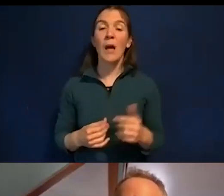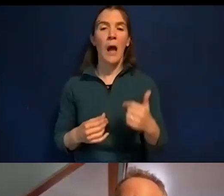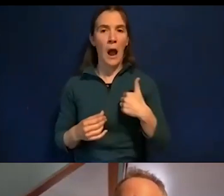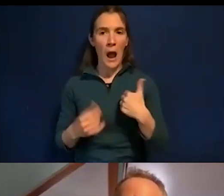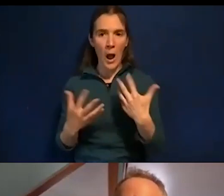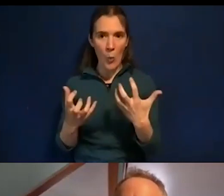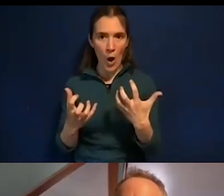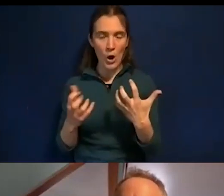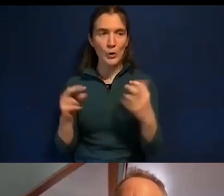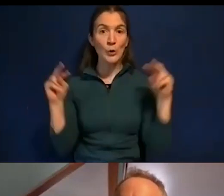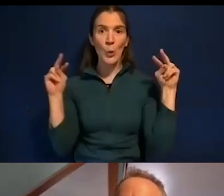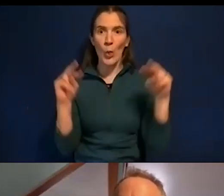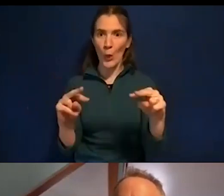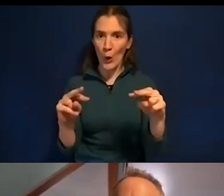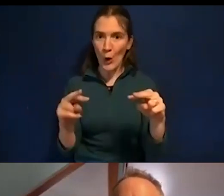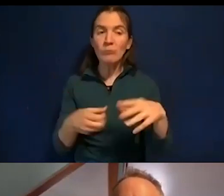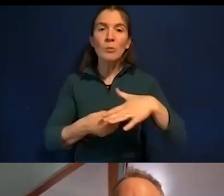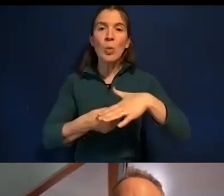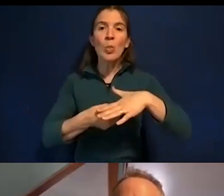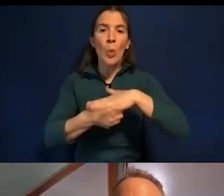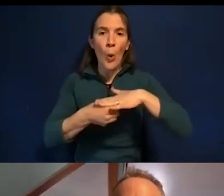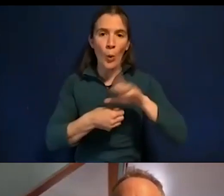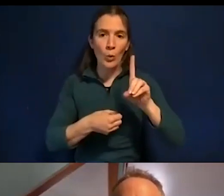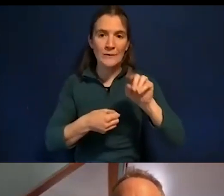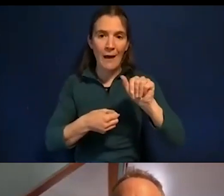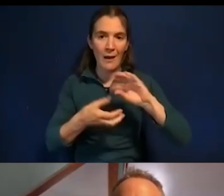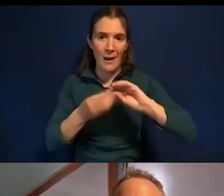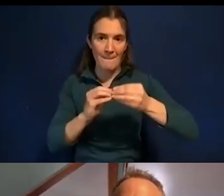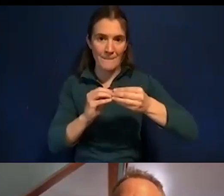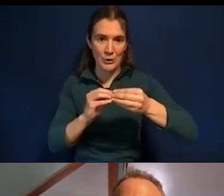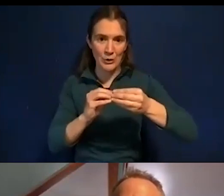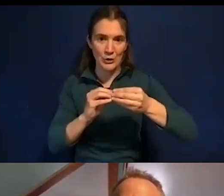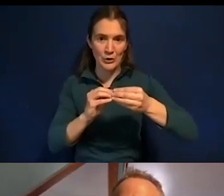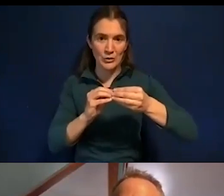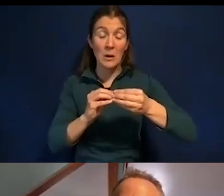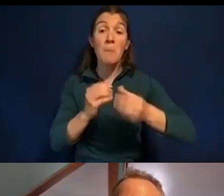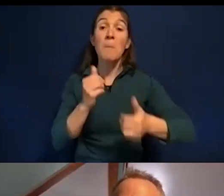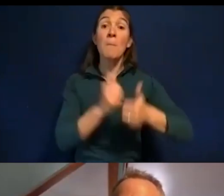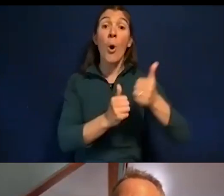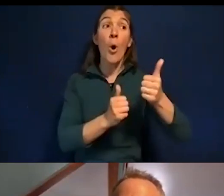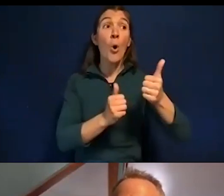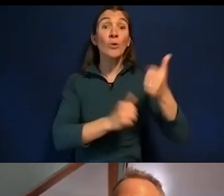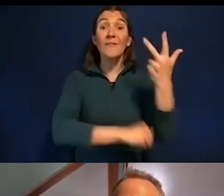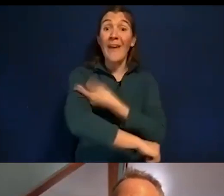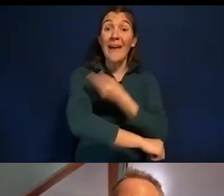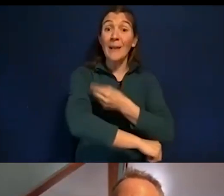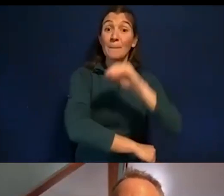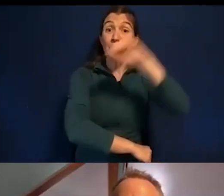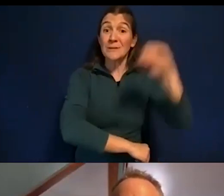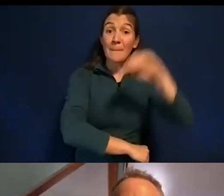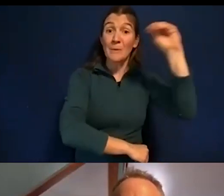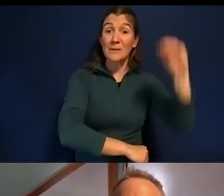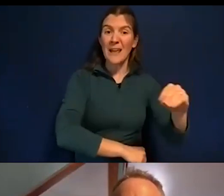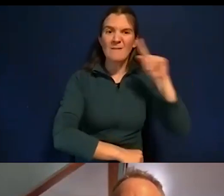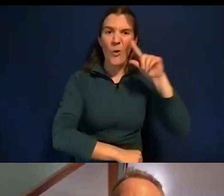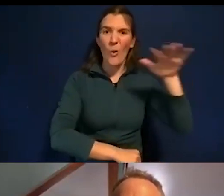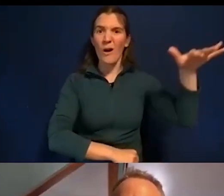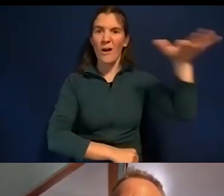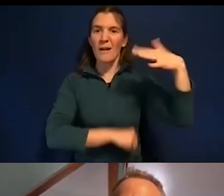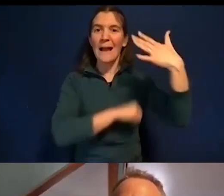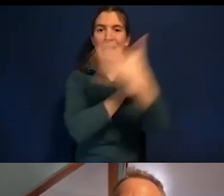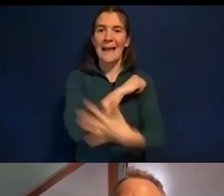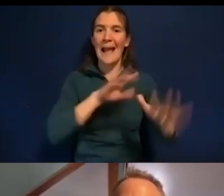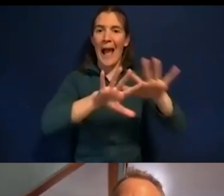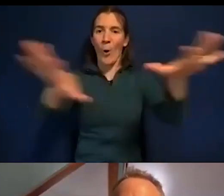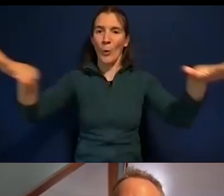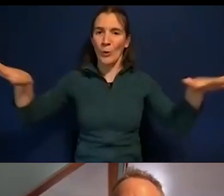by local numbers. Most of the data around vaccination is at the county level. I'm